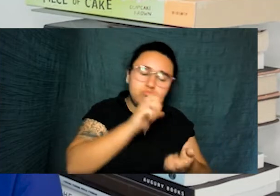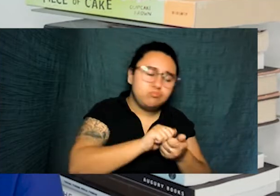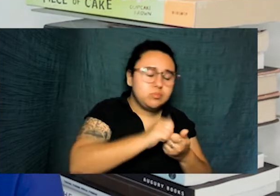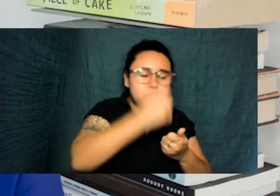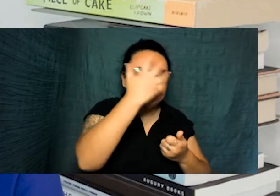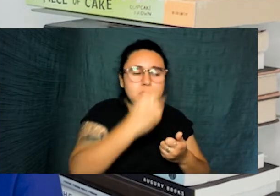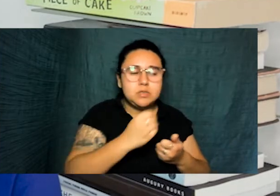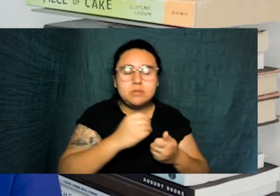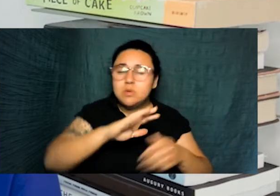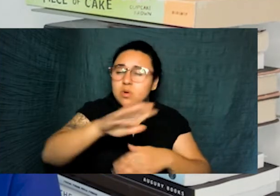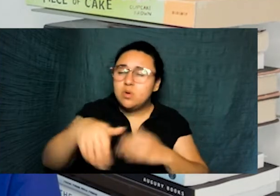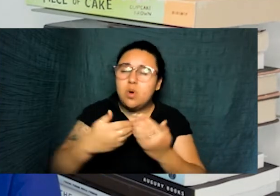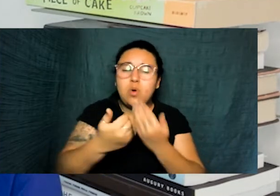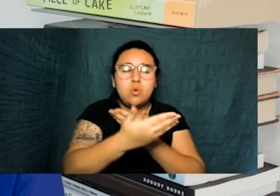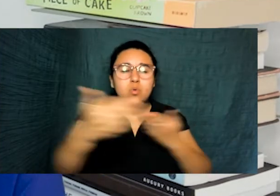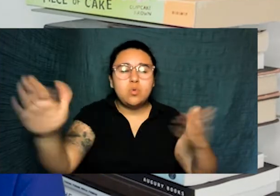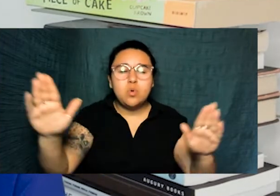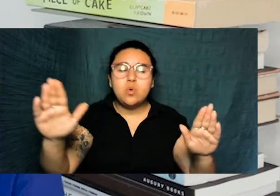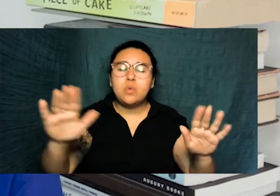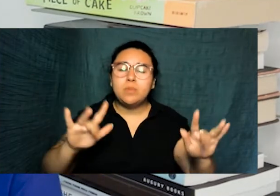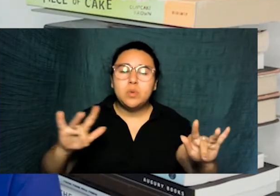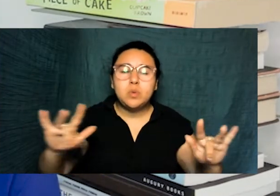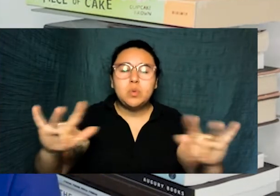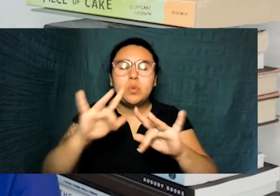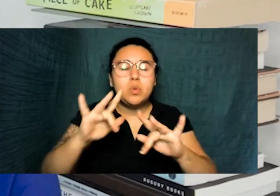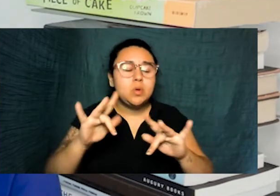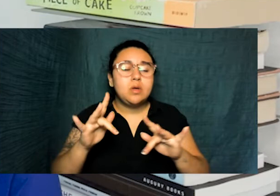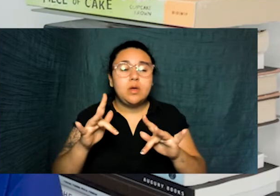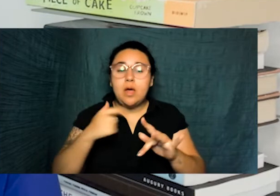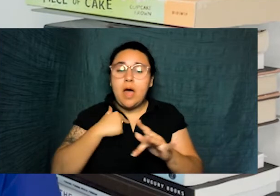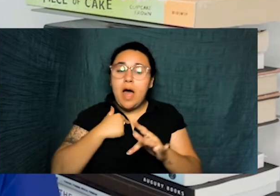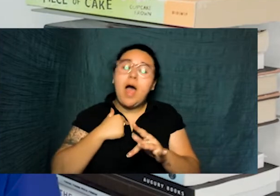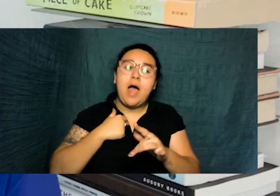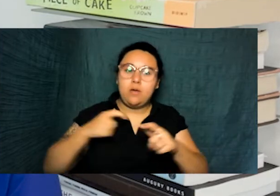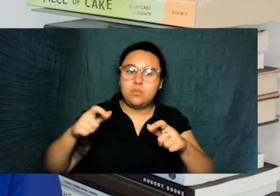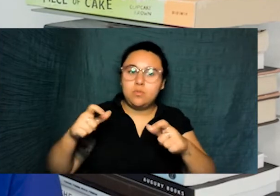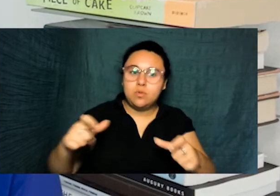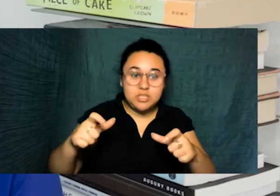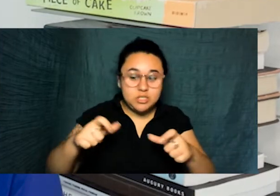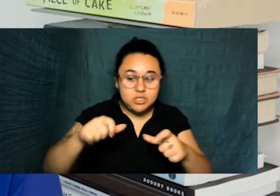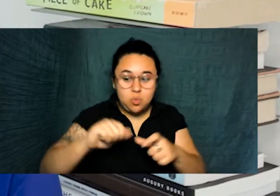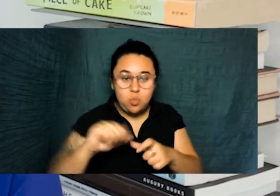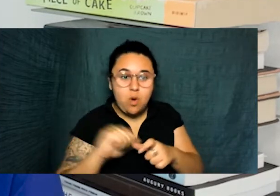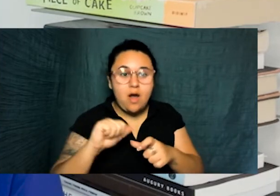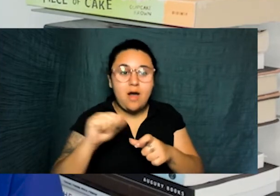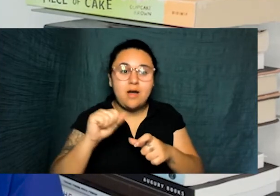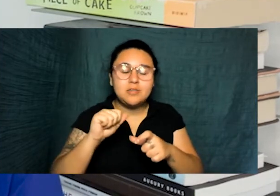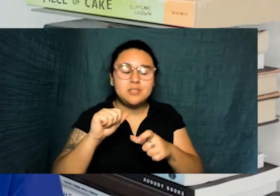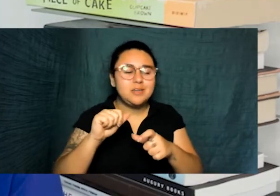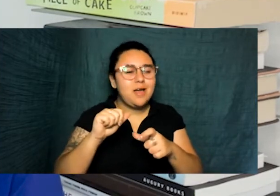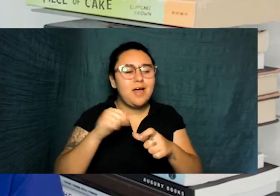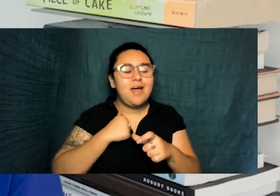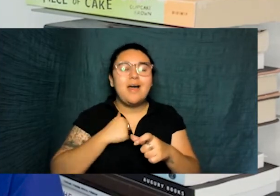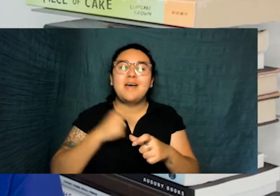washed her play dishes. I was ahead of the game, or so I thought. This is what drew me to pain pills. I